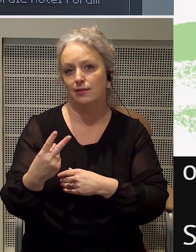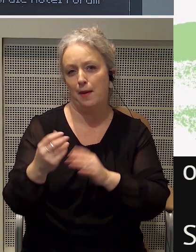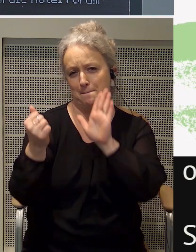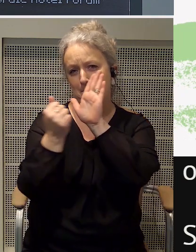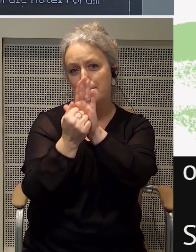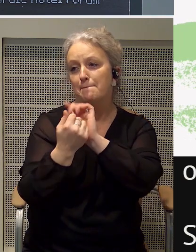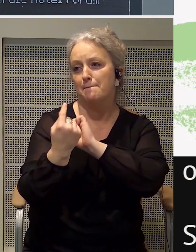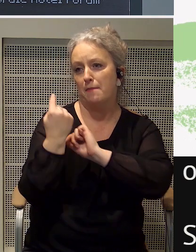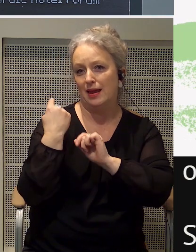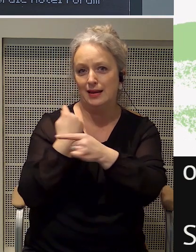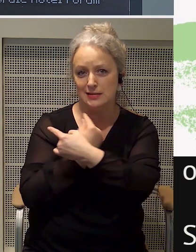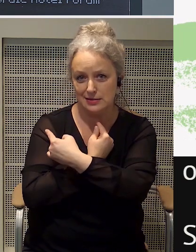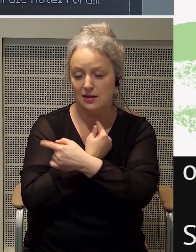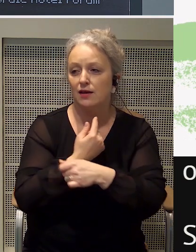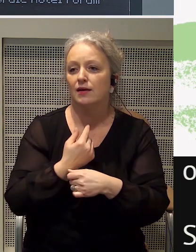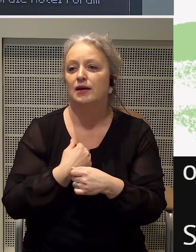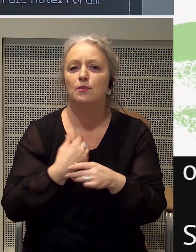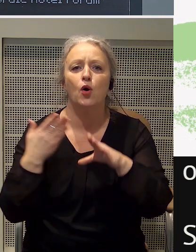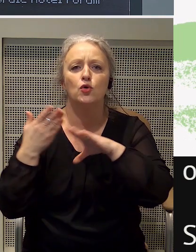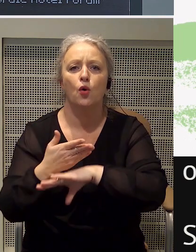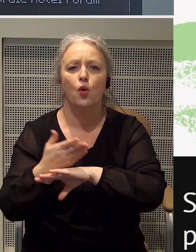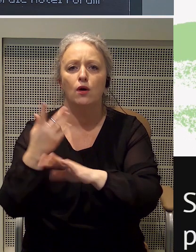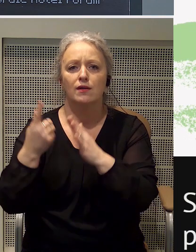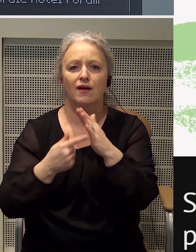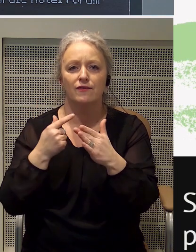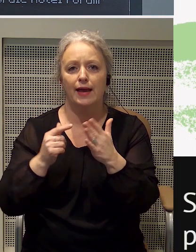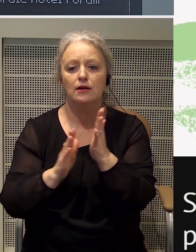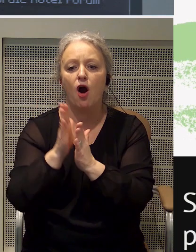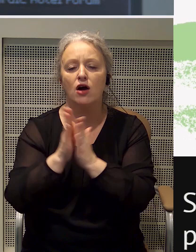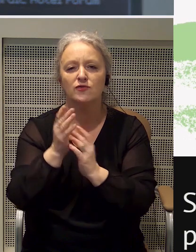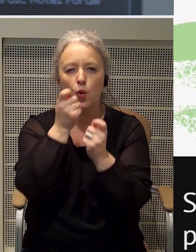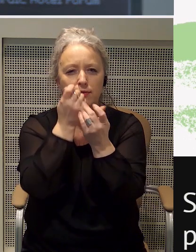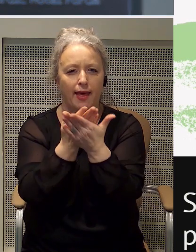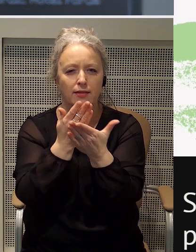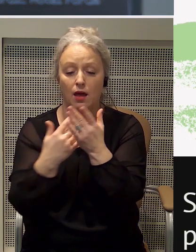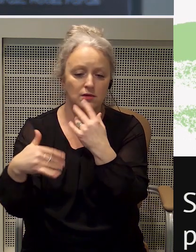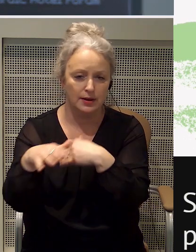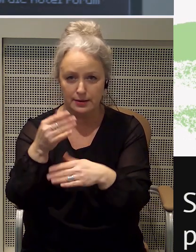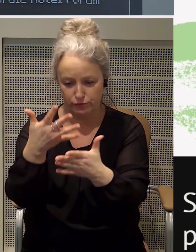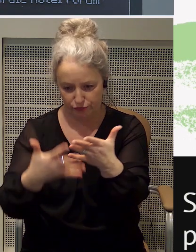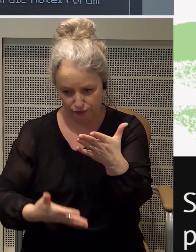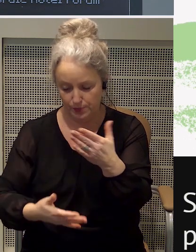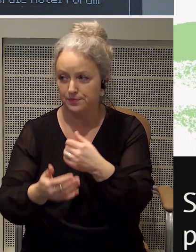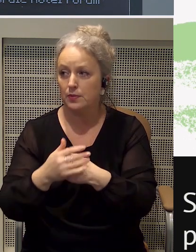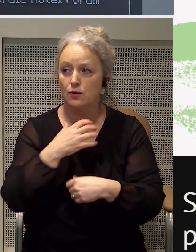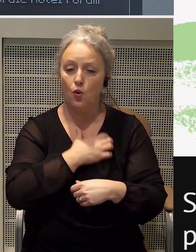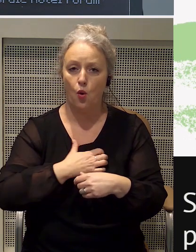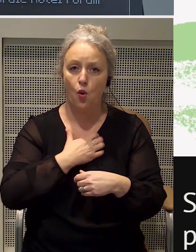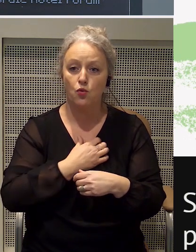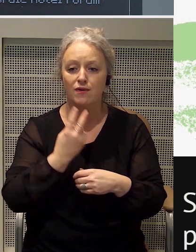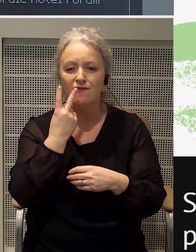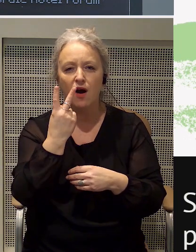he reached me as well. You can see a picture of him here. And here you can